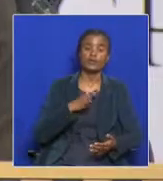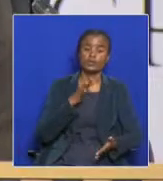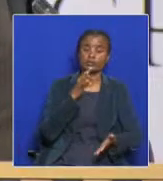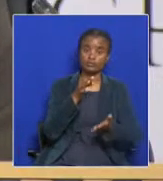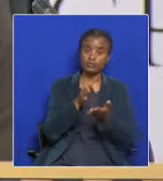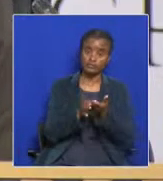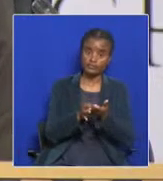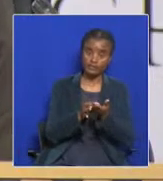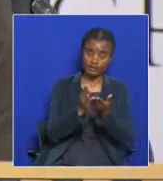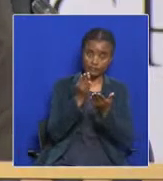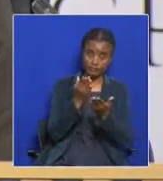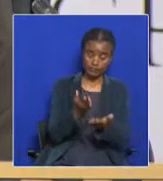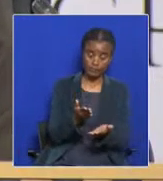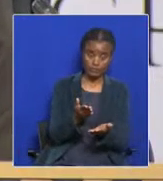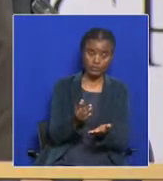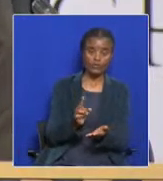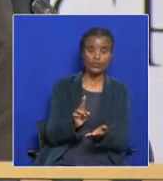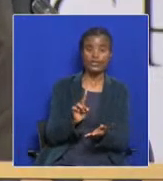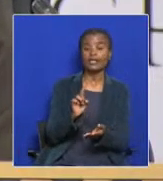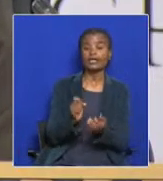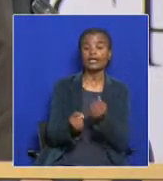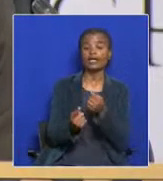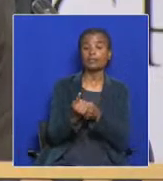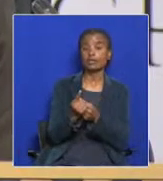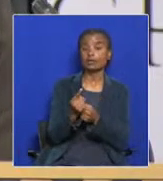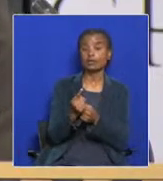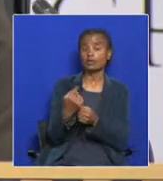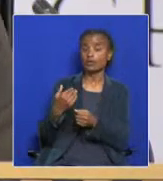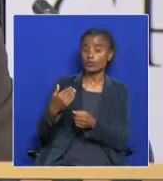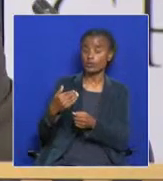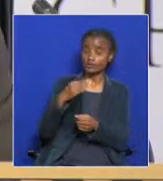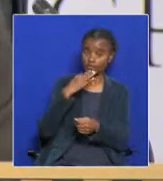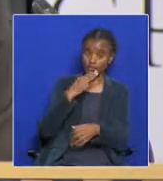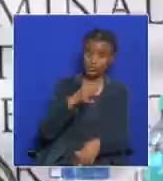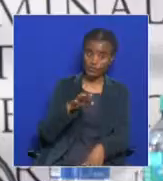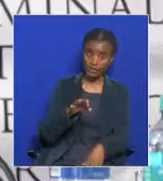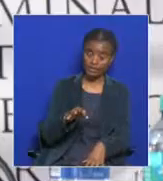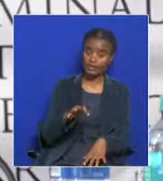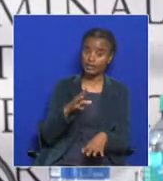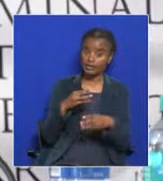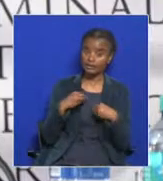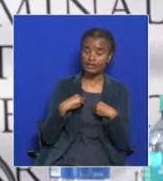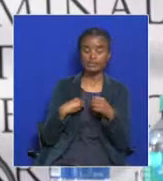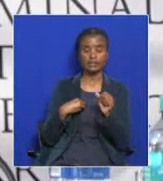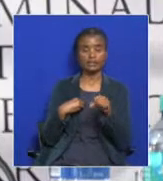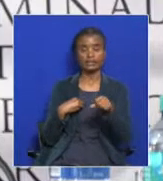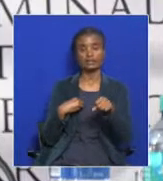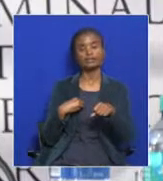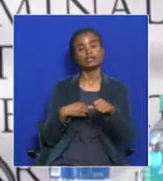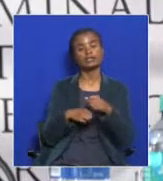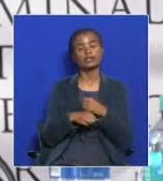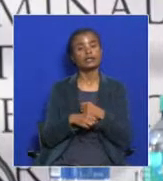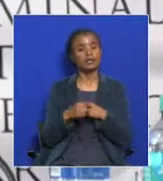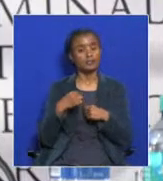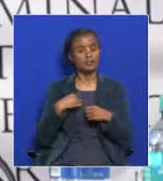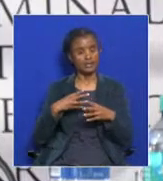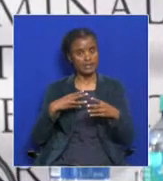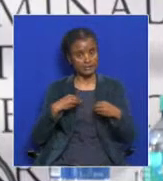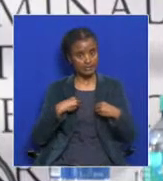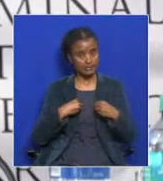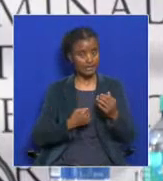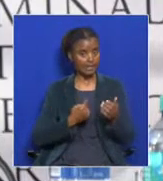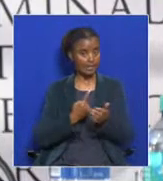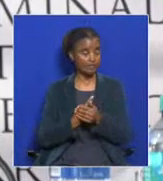happens all the time doesn't make it right. Will you accept that? I do. Okay. I accept that it happens all the time in your case, in